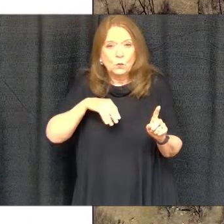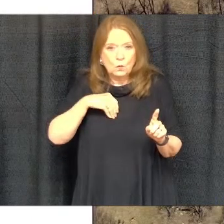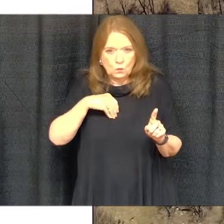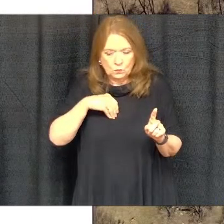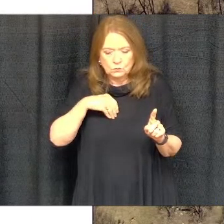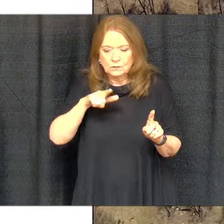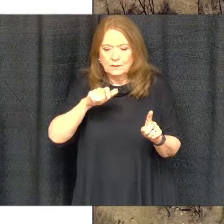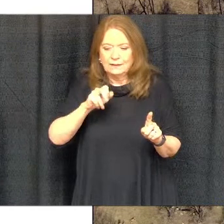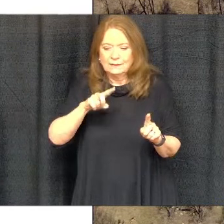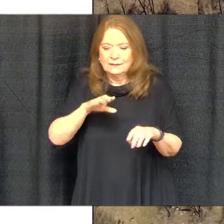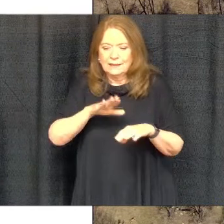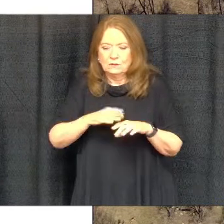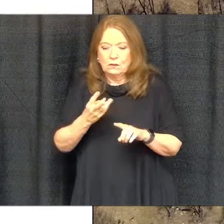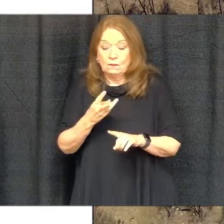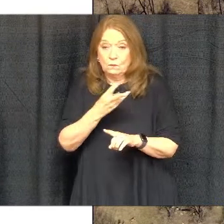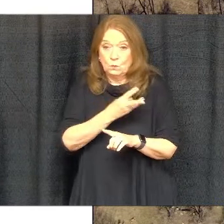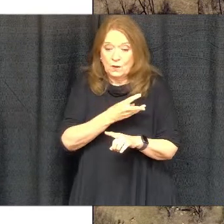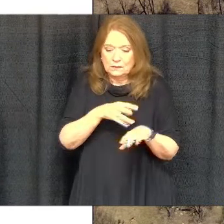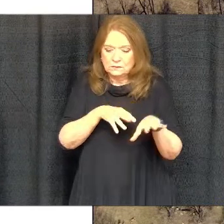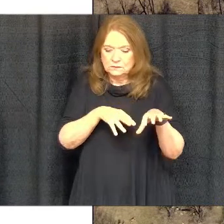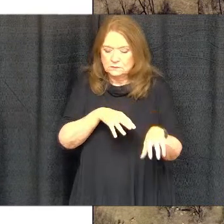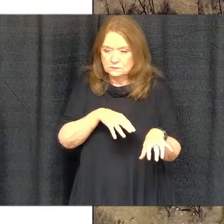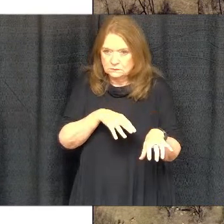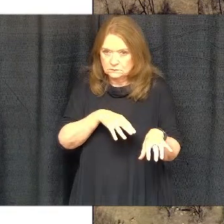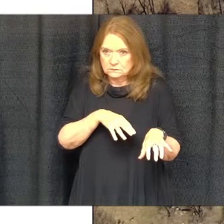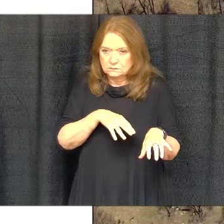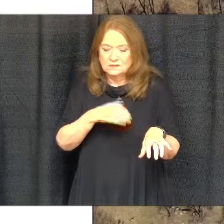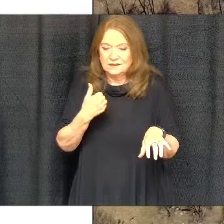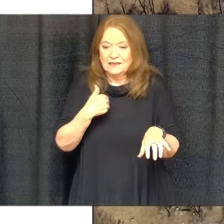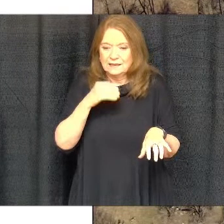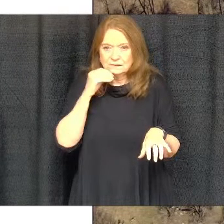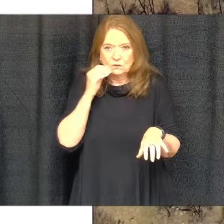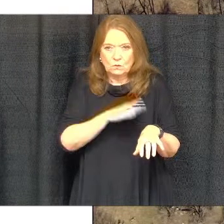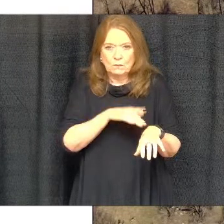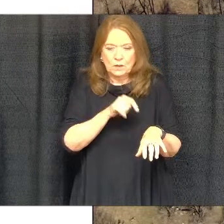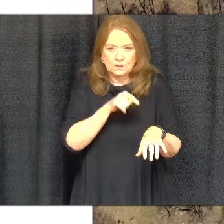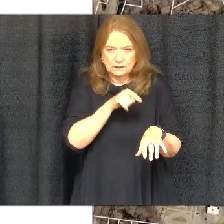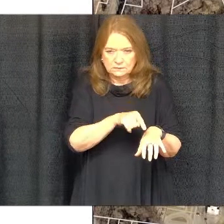to the west with that multifamily structure on it. Mr. Stabile owns that one as well.